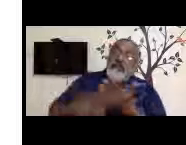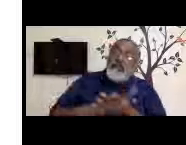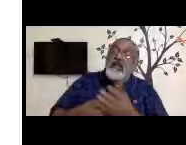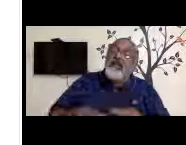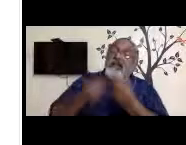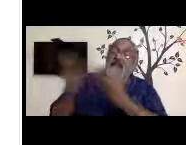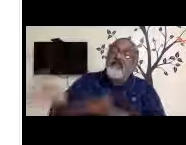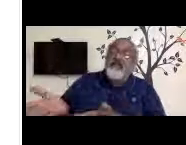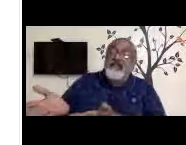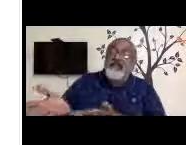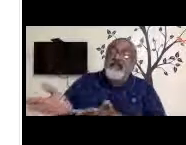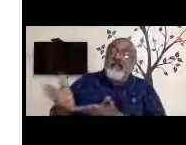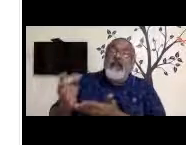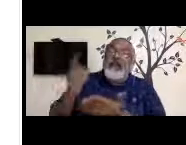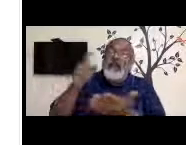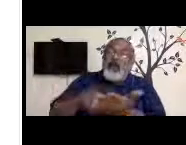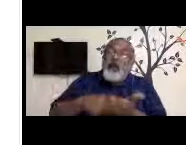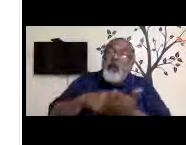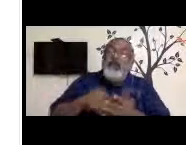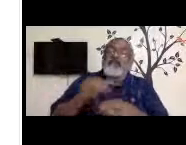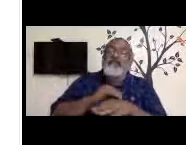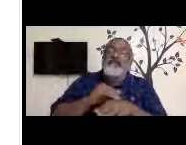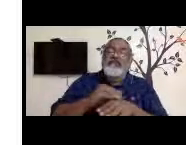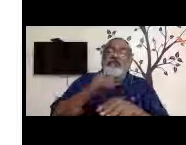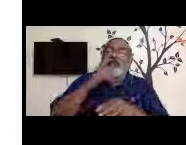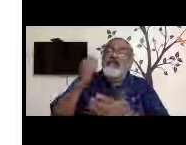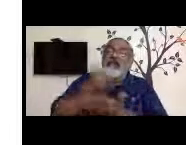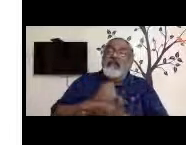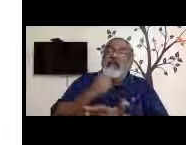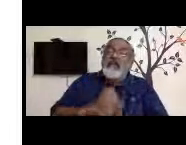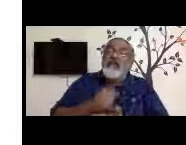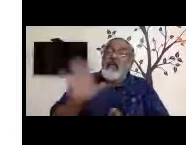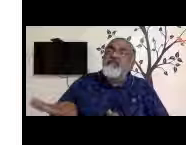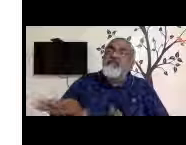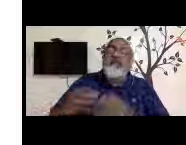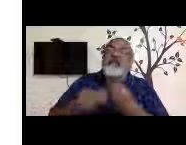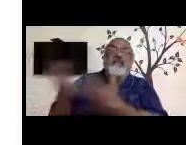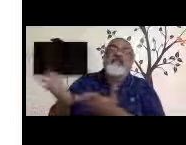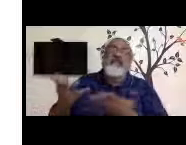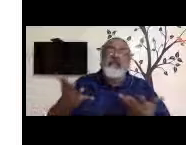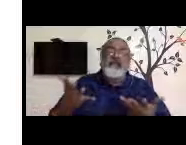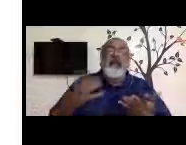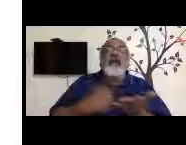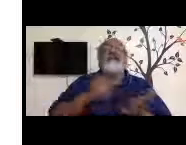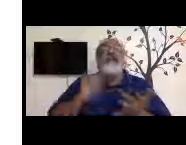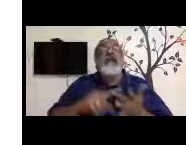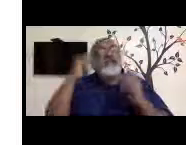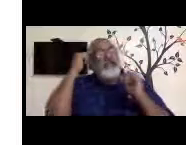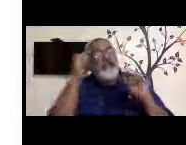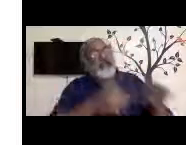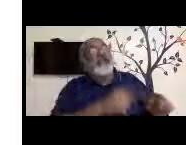provide the required services which is their right. So this rights-based